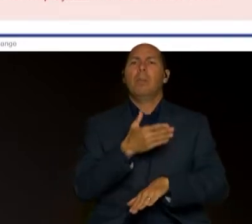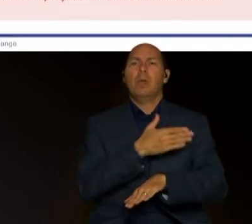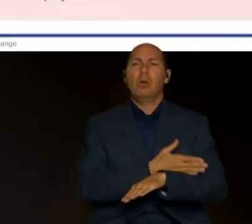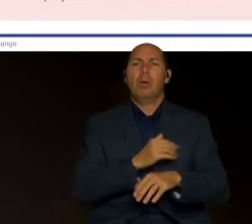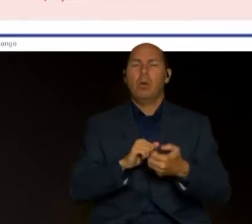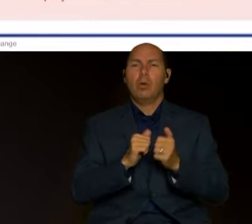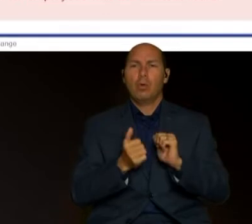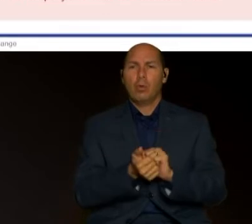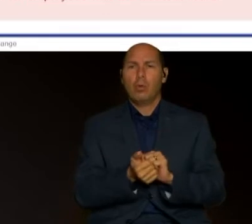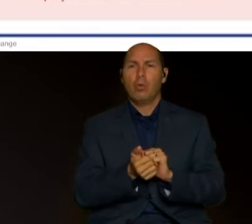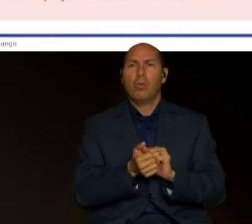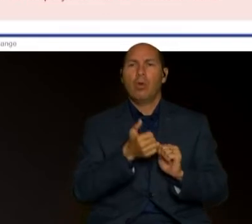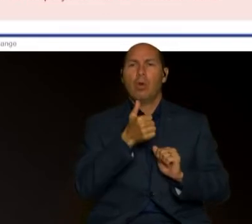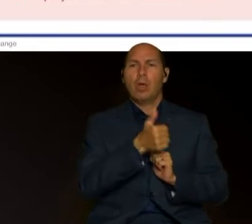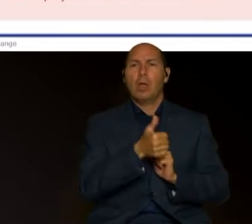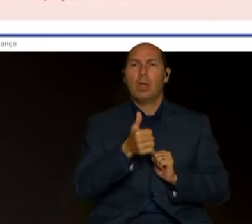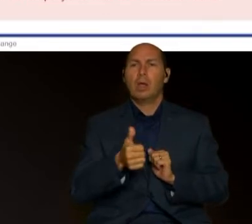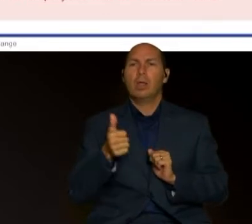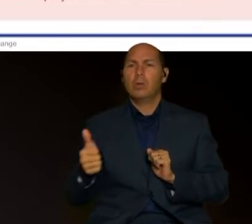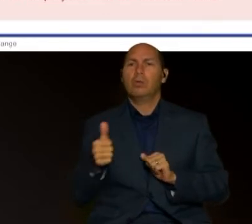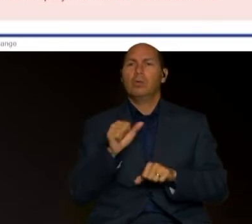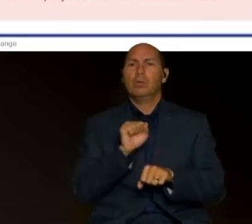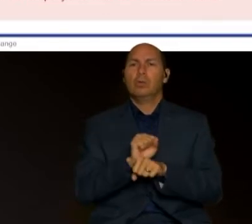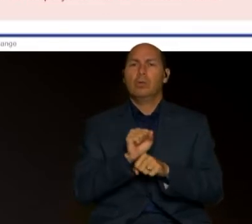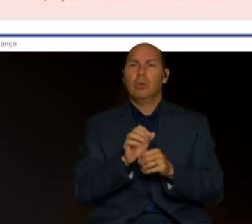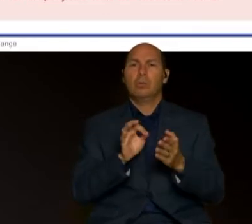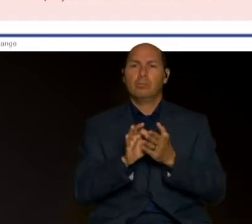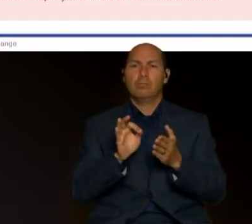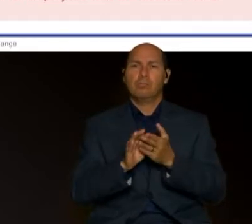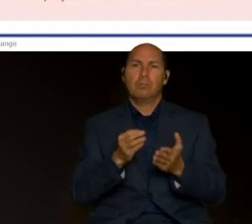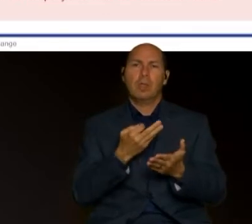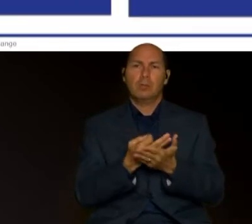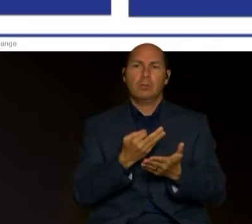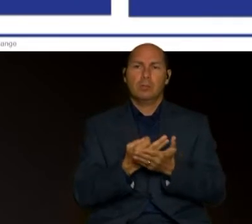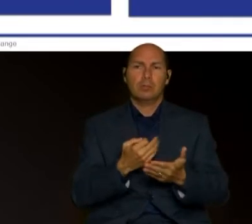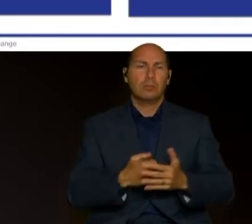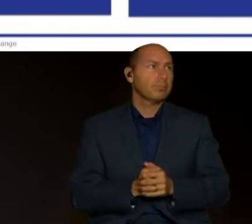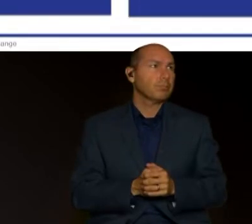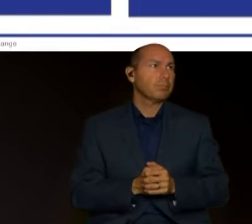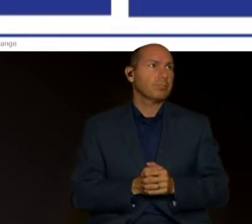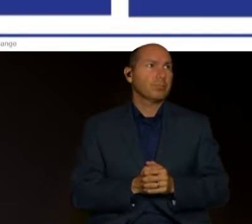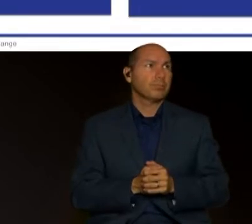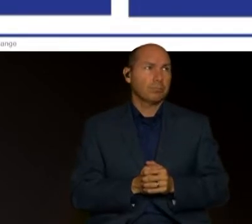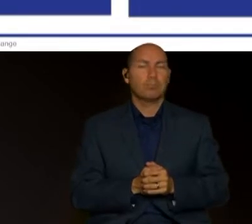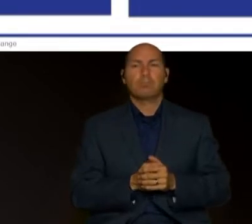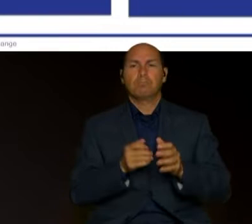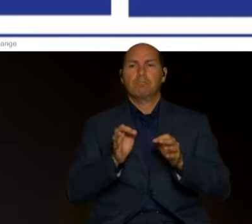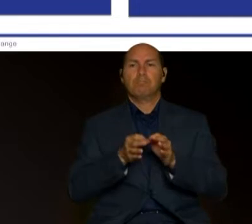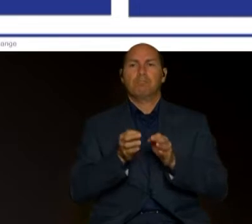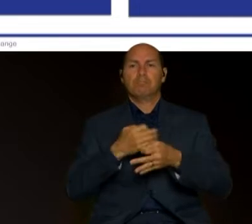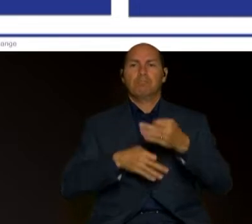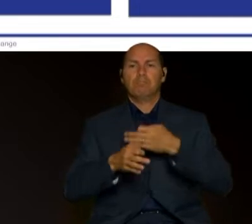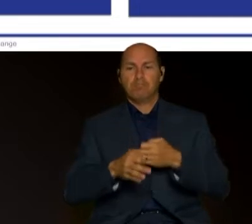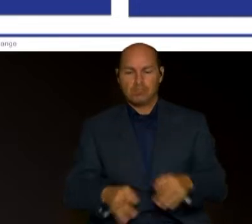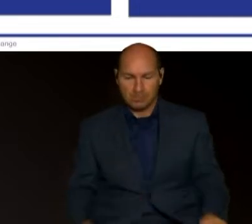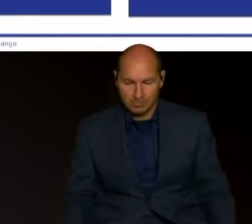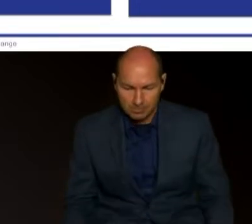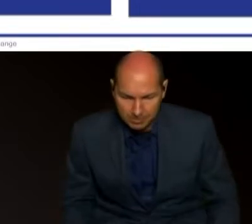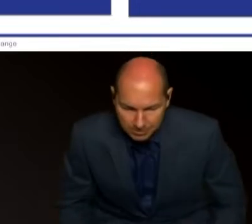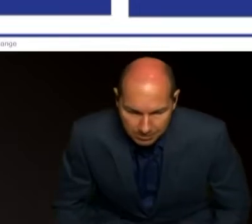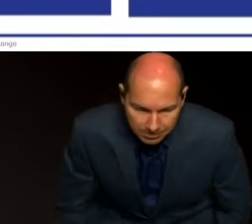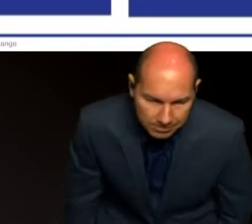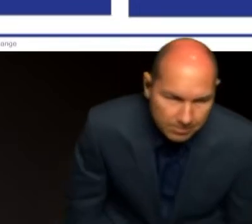way they operate, all the different components of accounting and finance. So this was